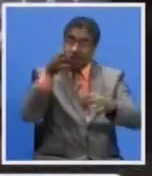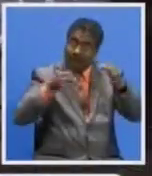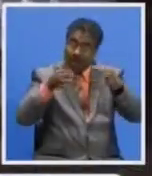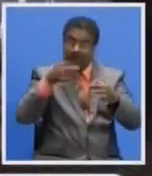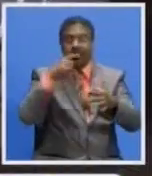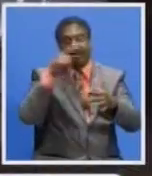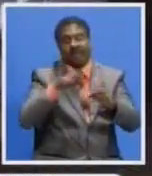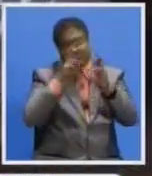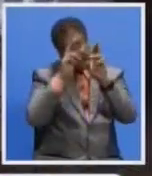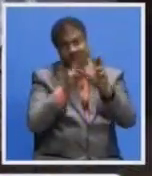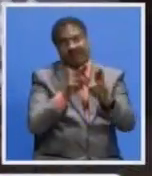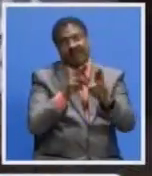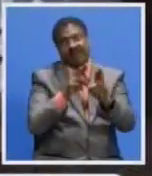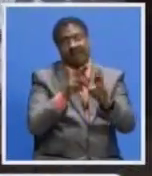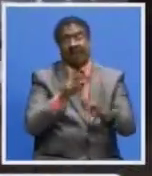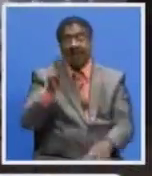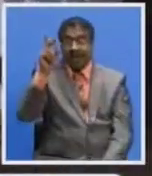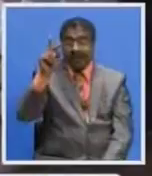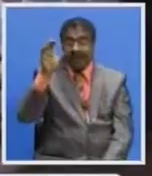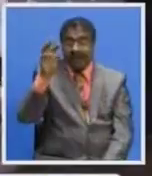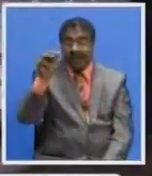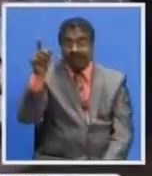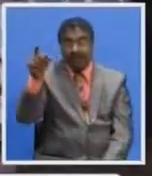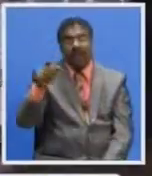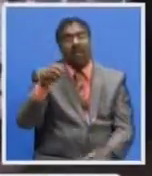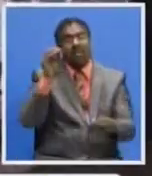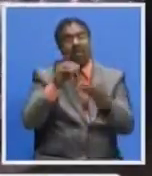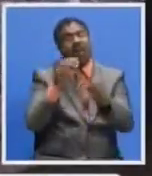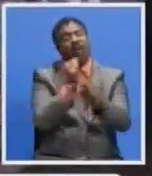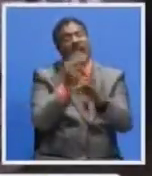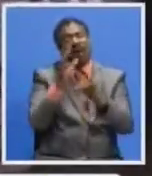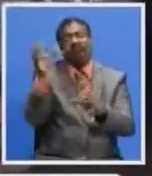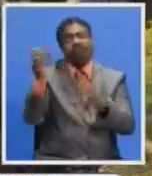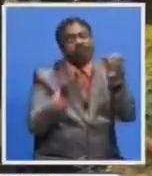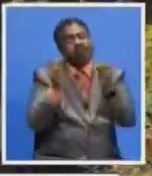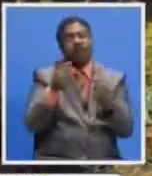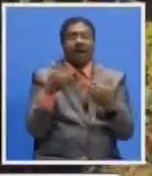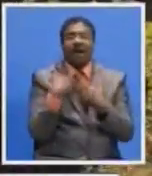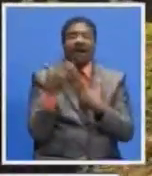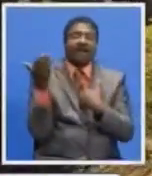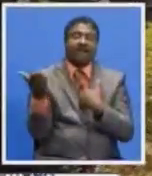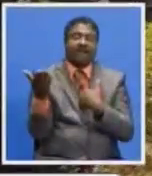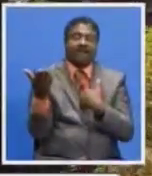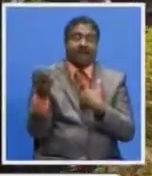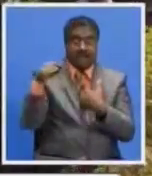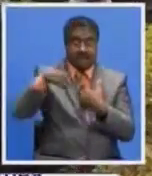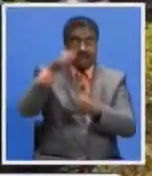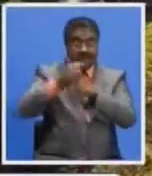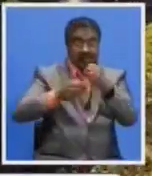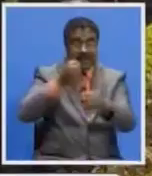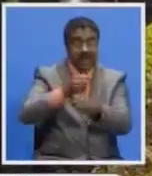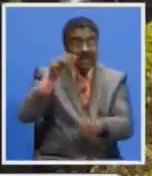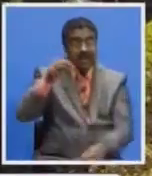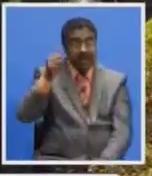KCM is the largest employer in Chingola and Chirilabombwe, where it runs mines. In May this year, government placed KCM